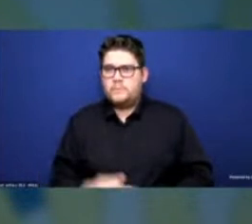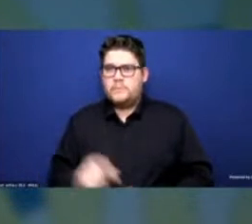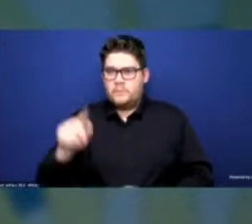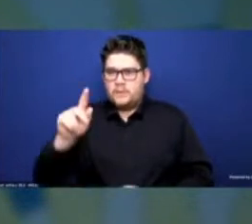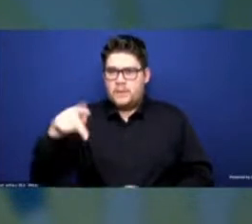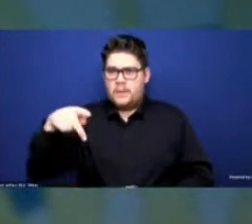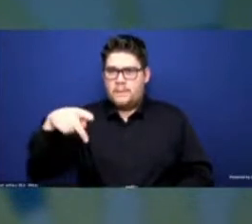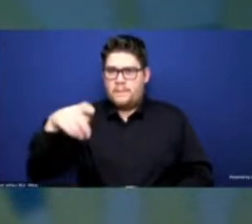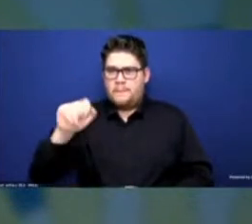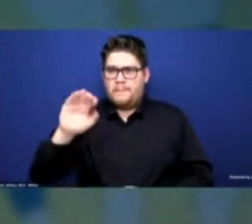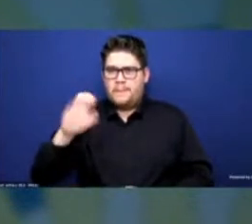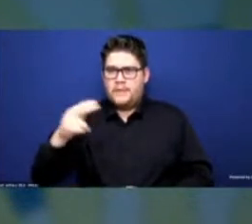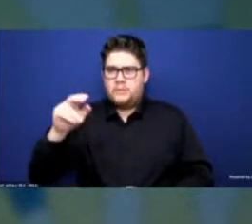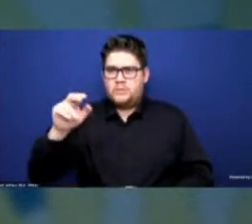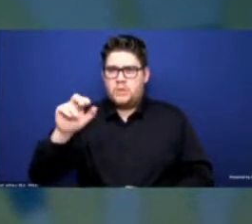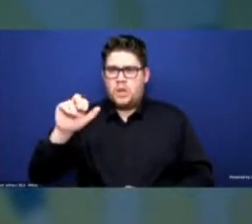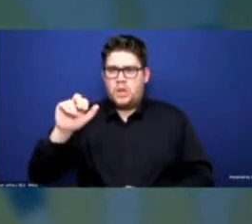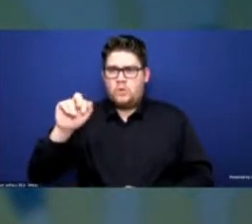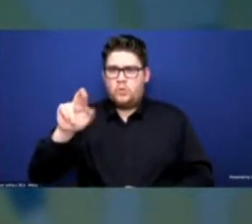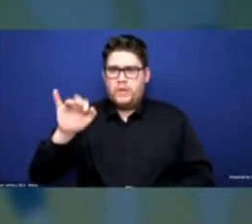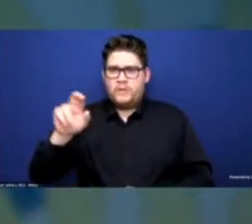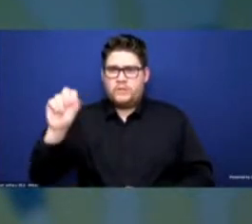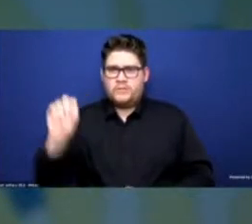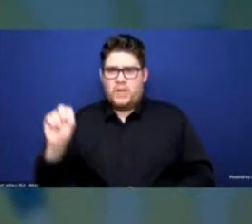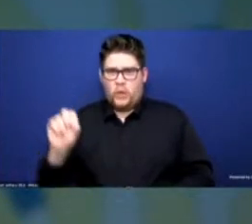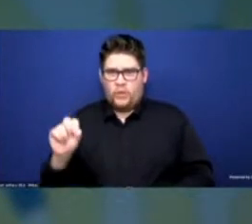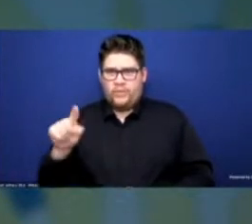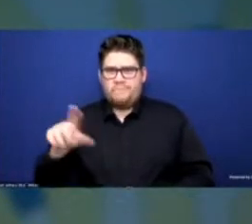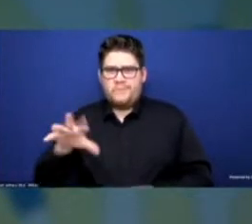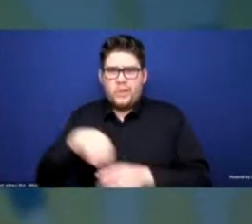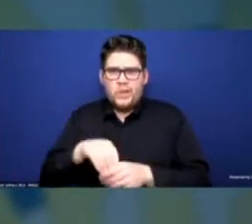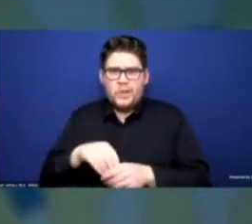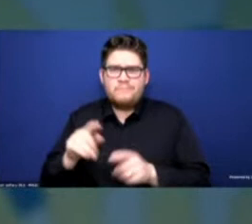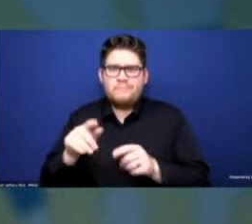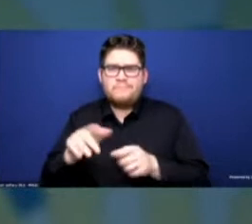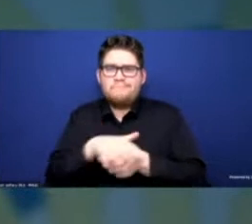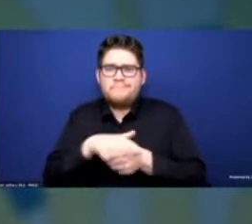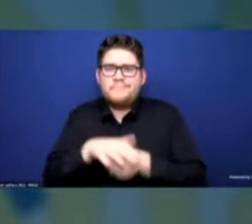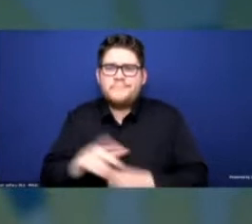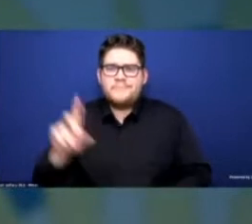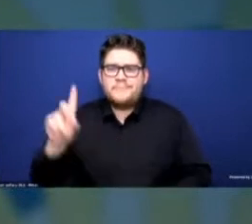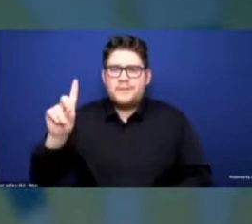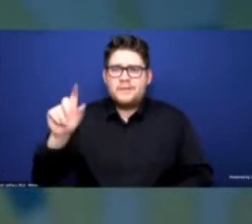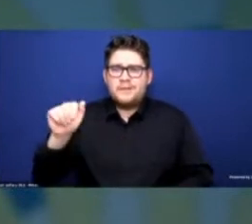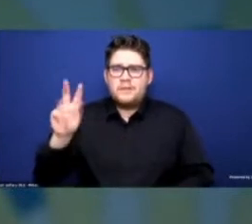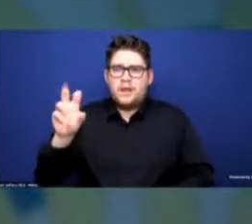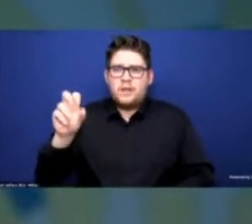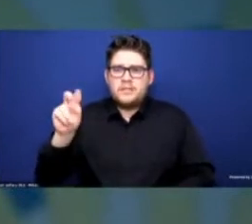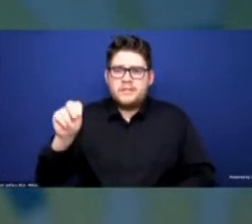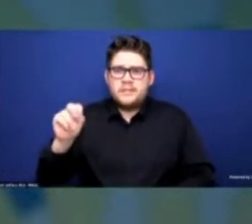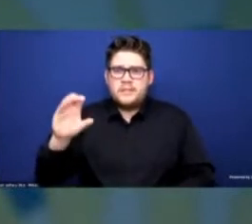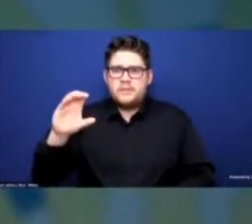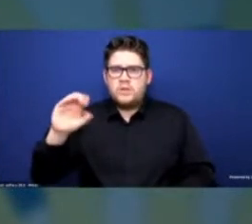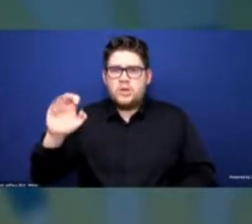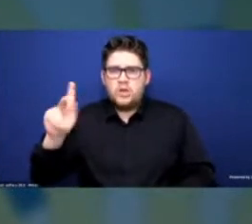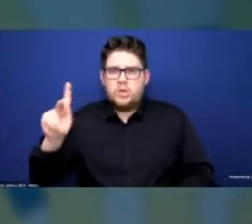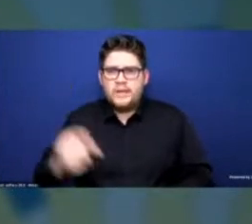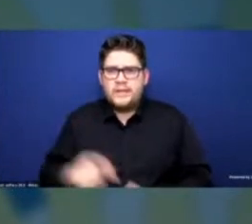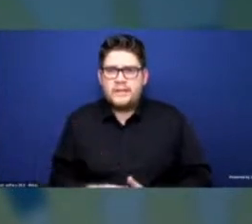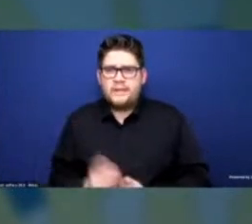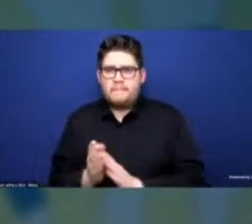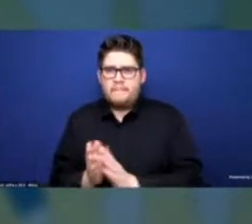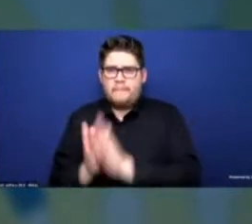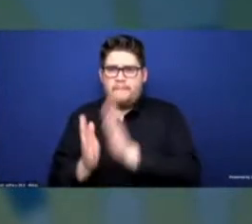as Windermere and Revelstoke in parts of the interior. The next dot plot